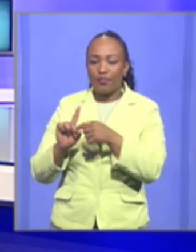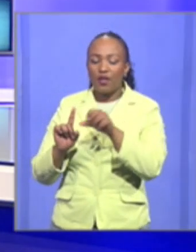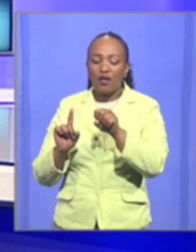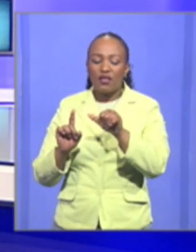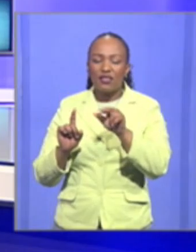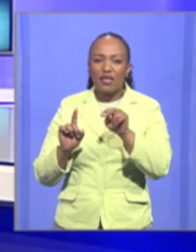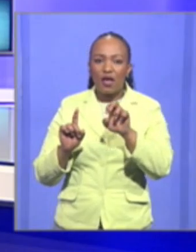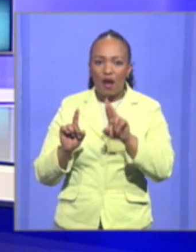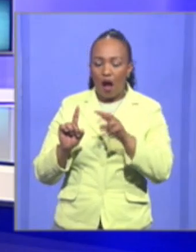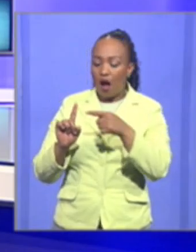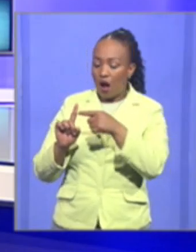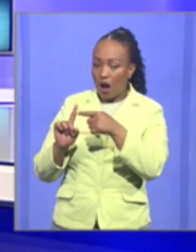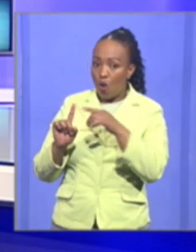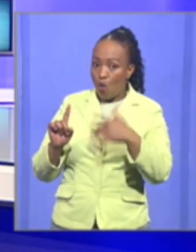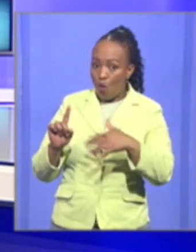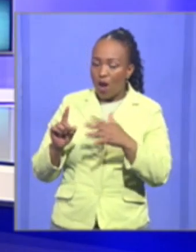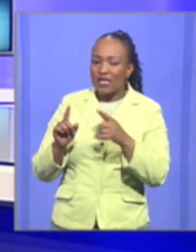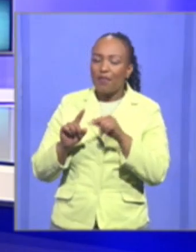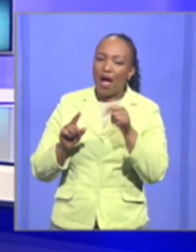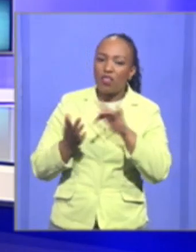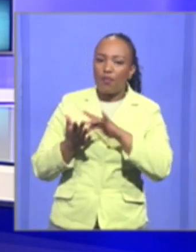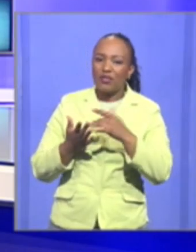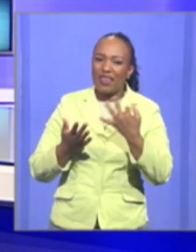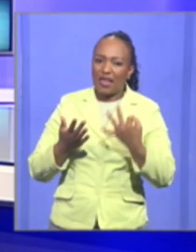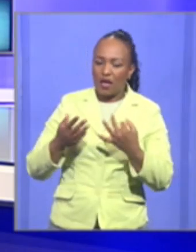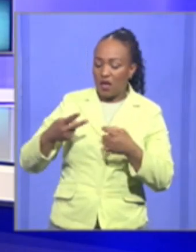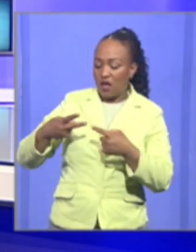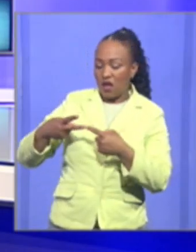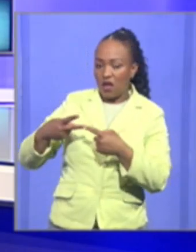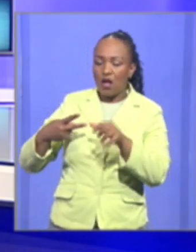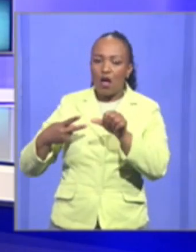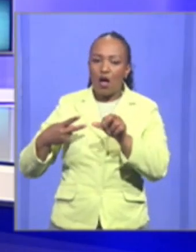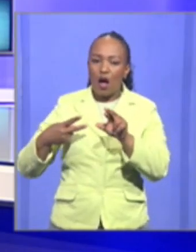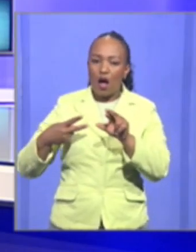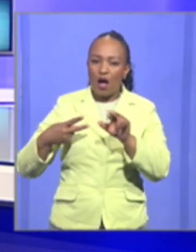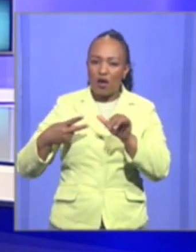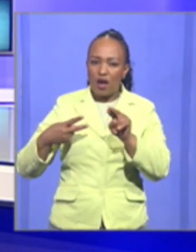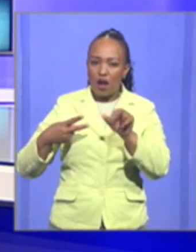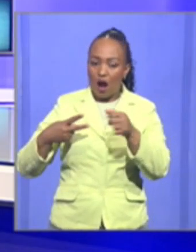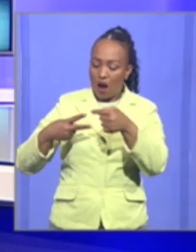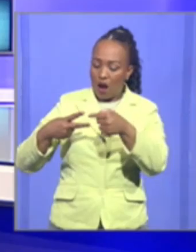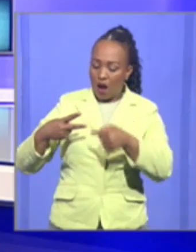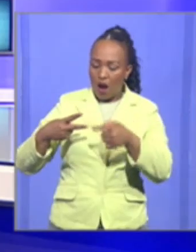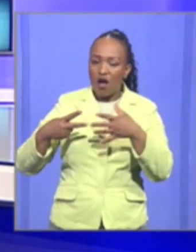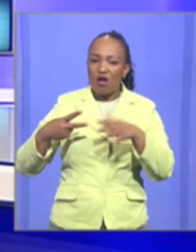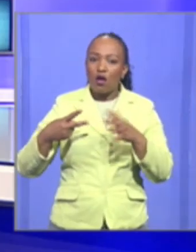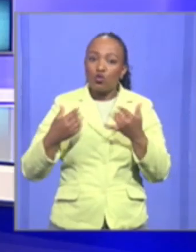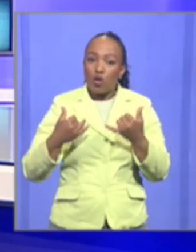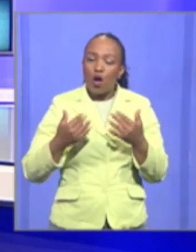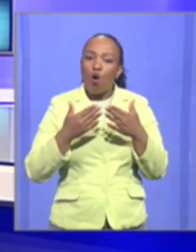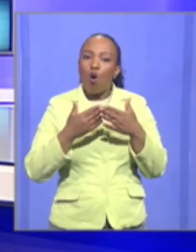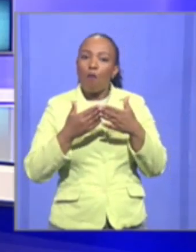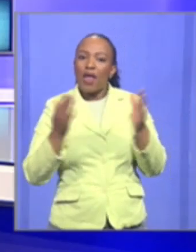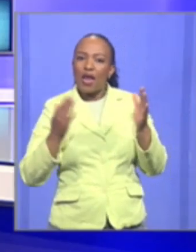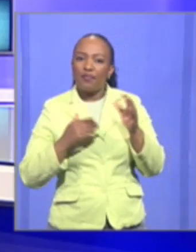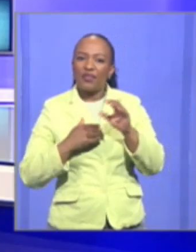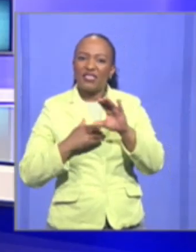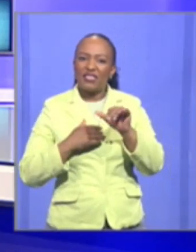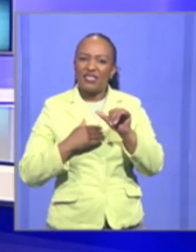a boraro Aryna Sabalenka ba hlaotšwe bjalo ka dinkgwete tša Cincinnati Open ka